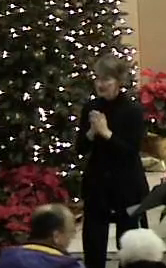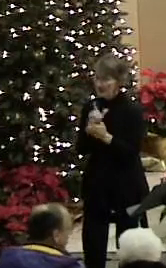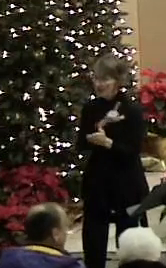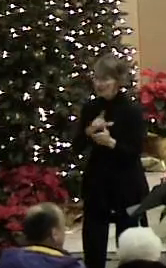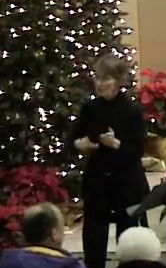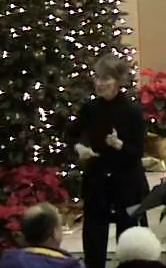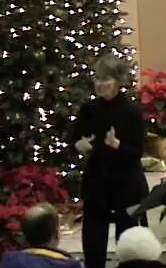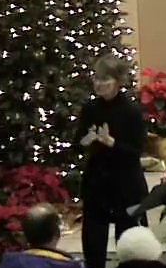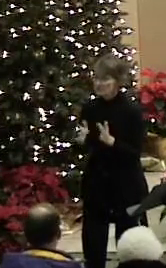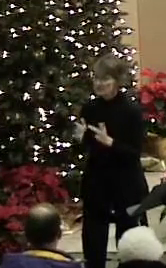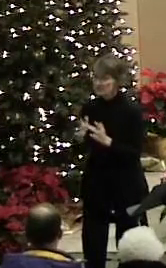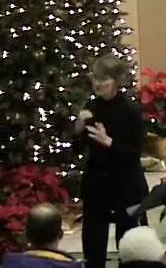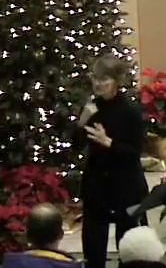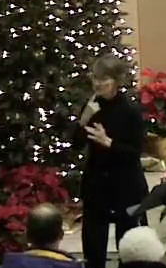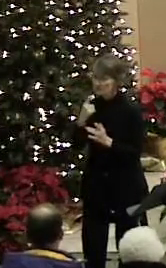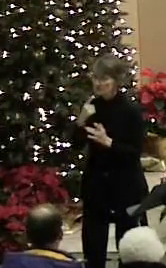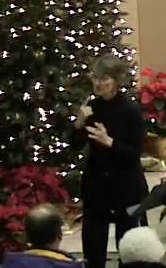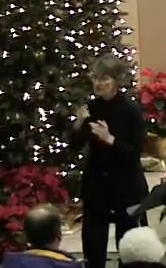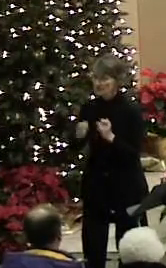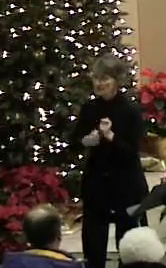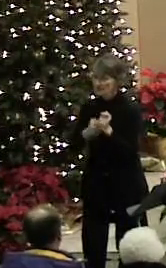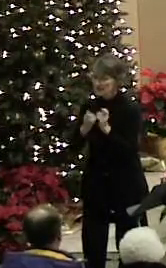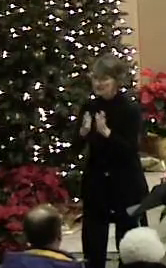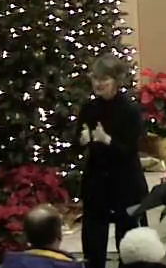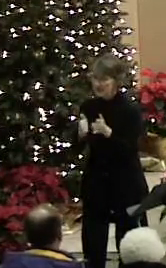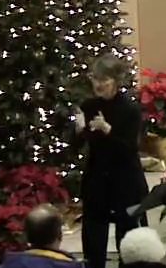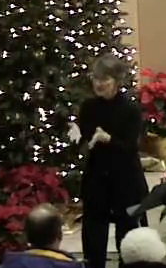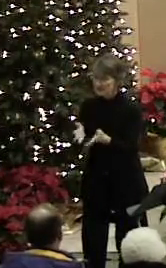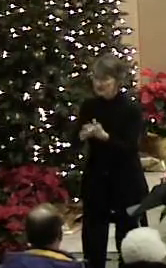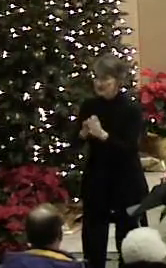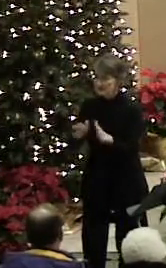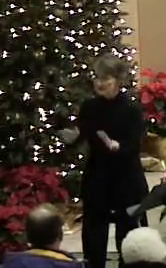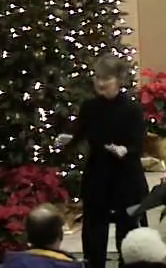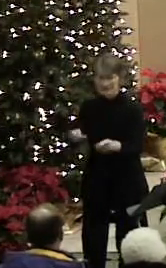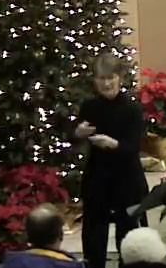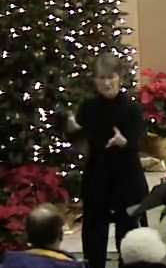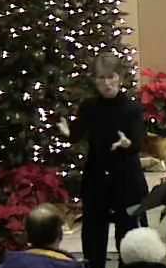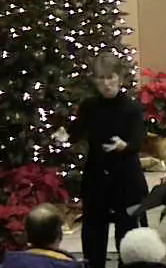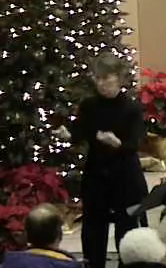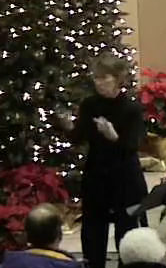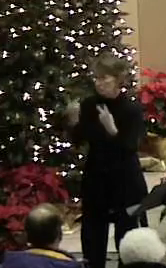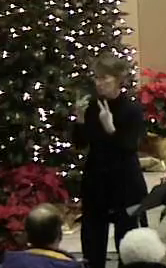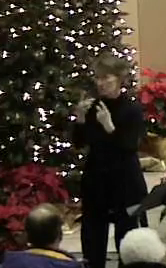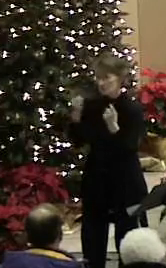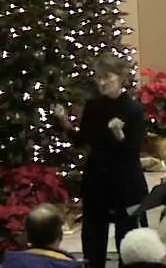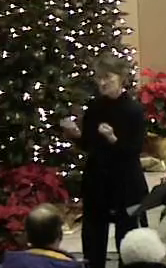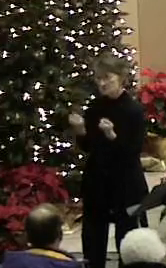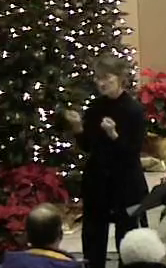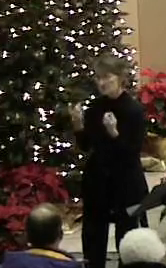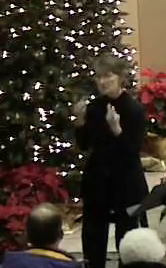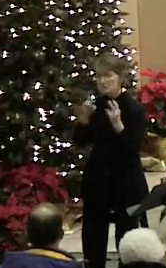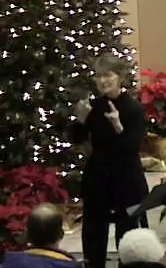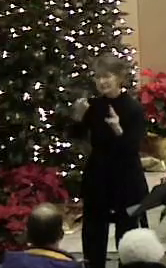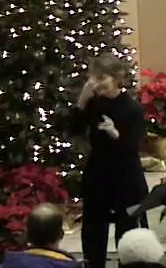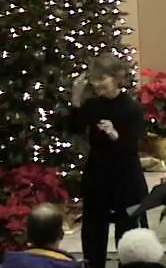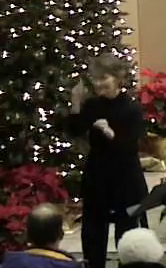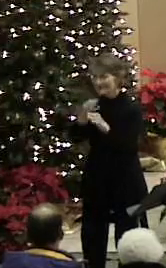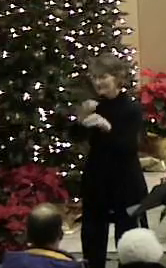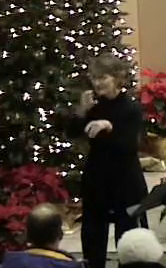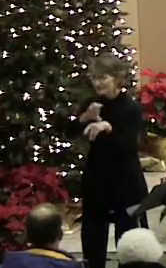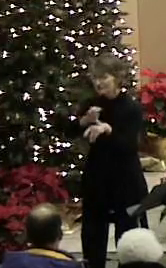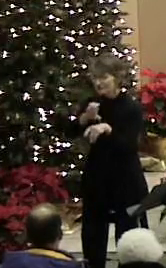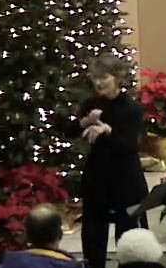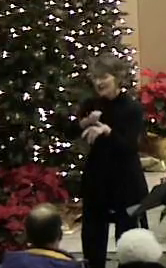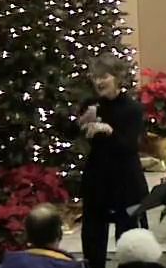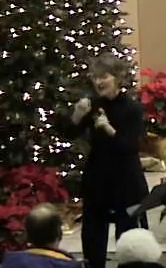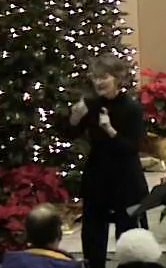Lord Jesus Christ, who said to your apostles, Peace I leave you, my peace I give you, look not on our sins but on the faith of your church, and graciously